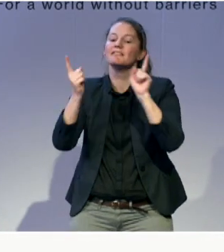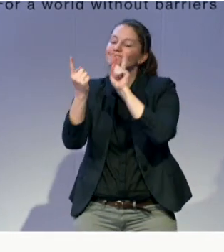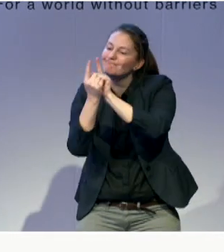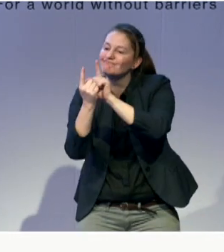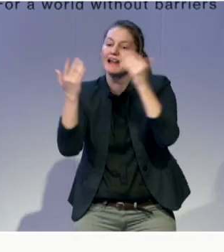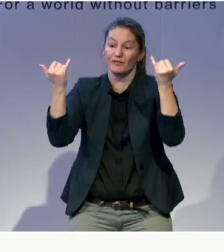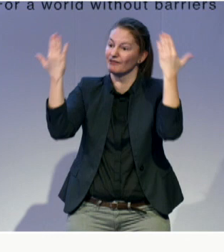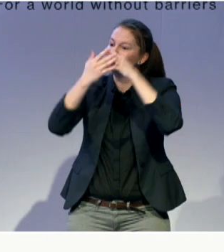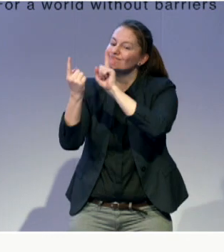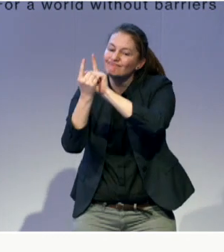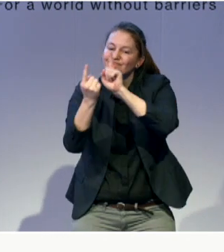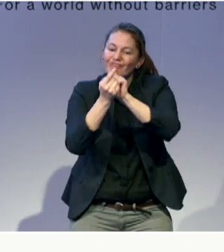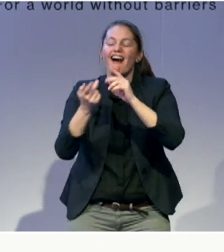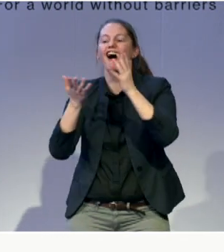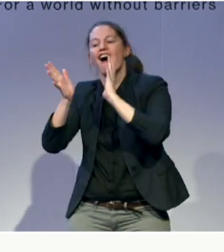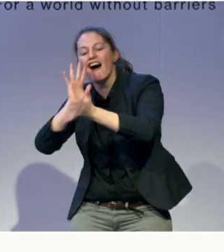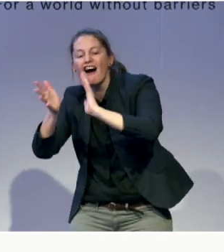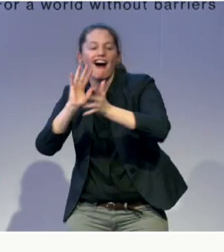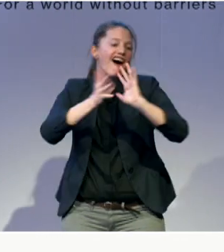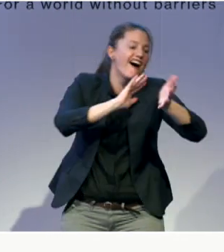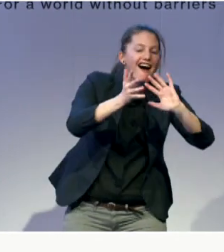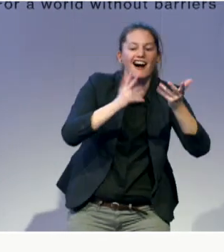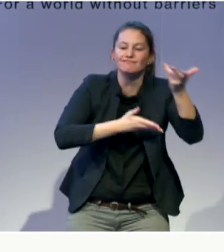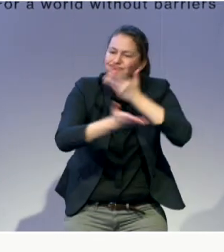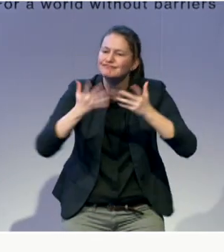this together. Thank you all so very, very much.